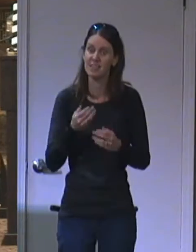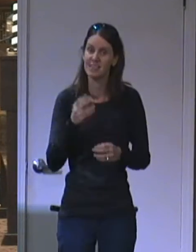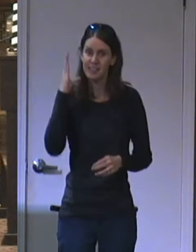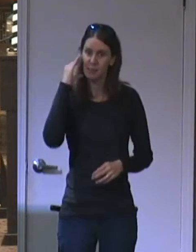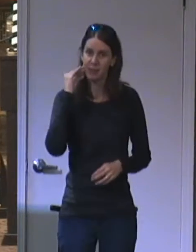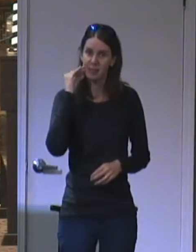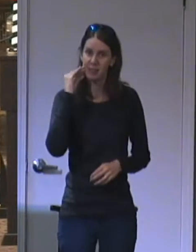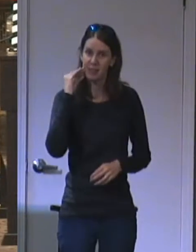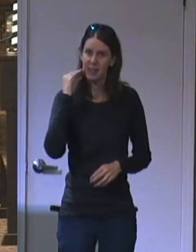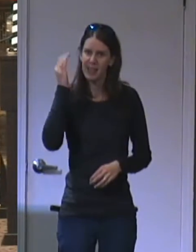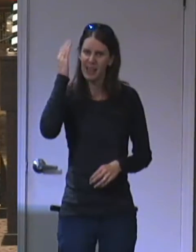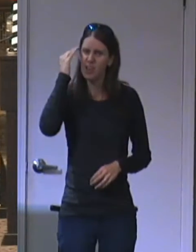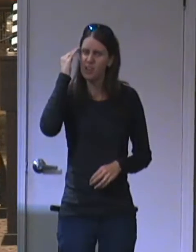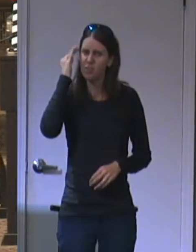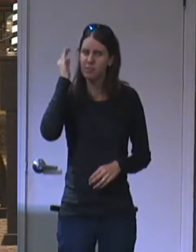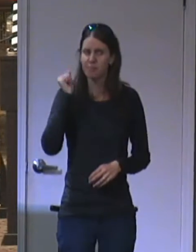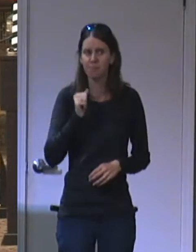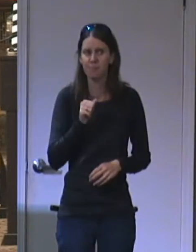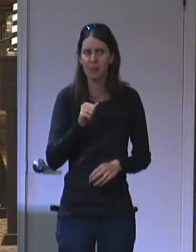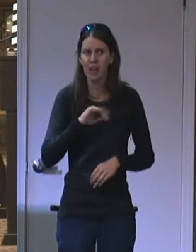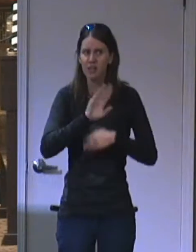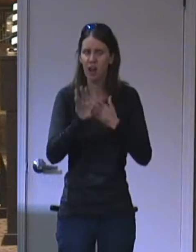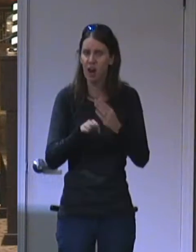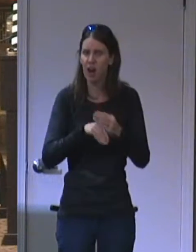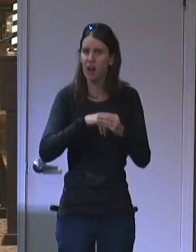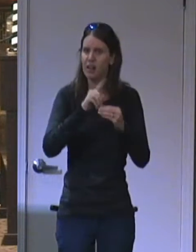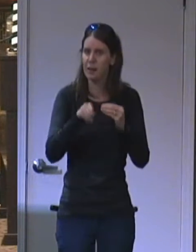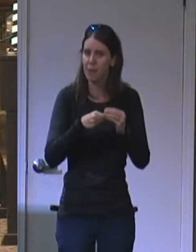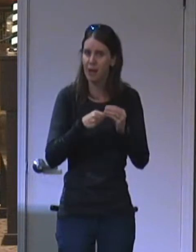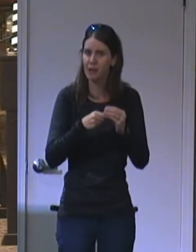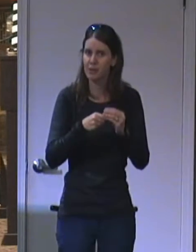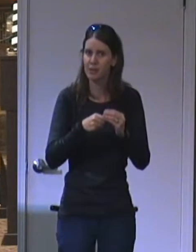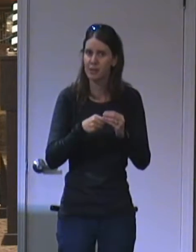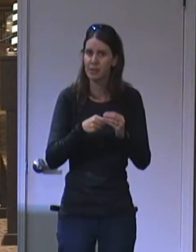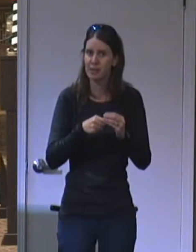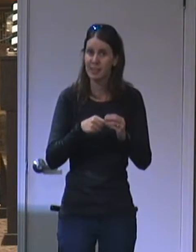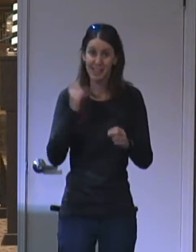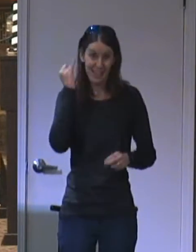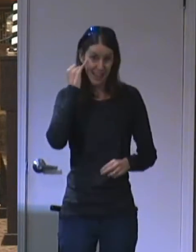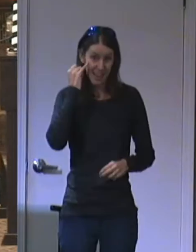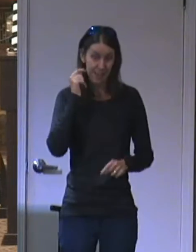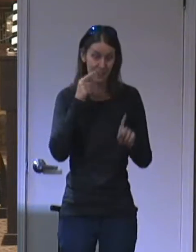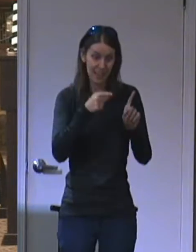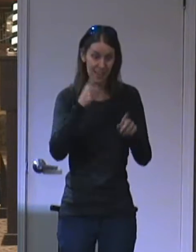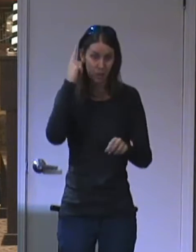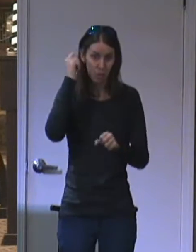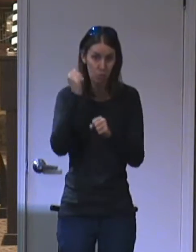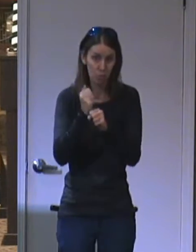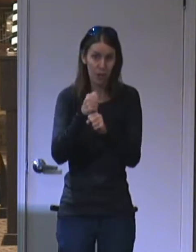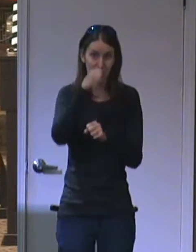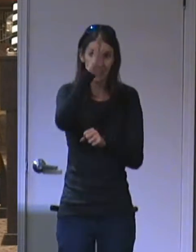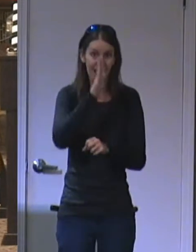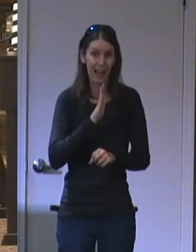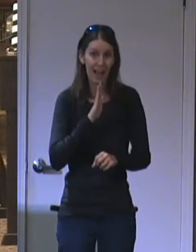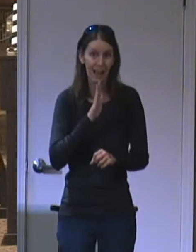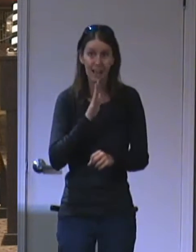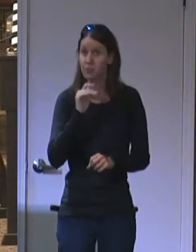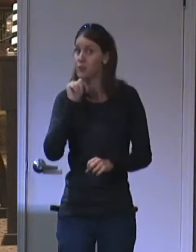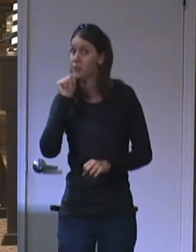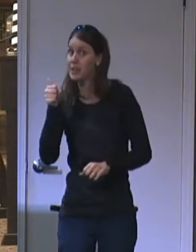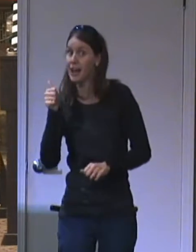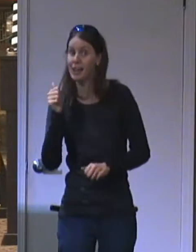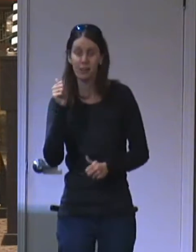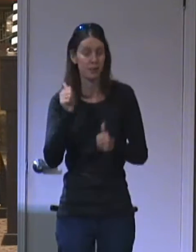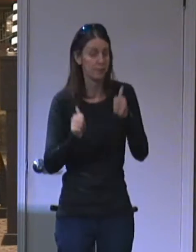to realize it's all about whether I trust God with my